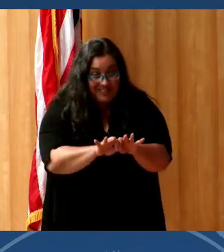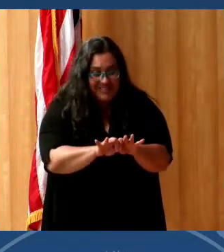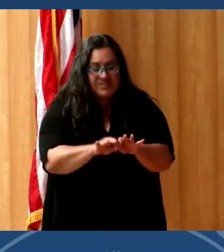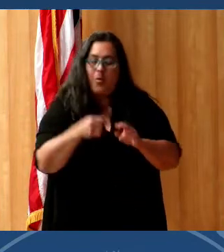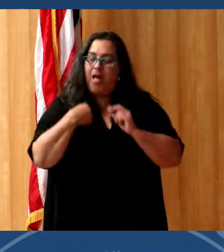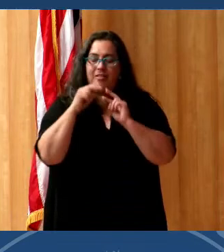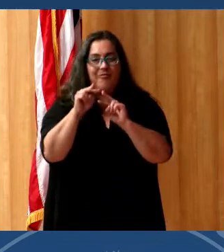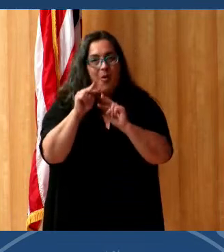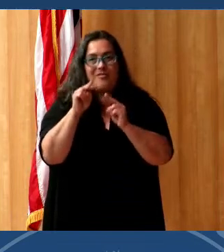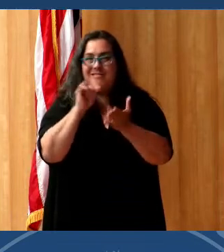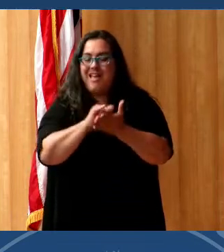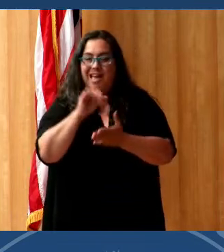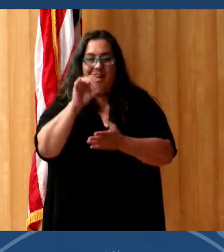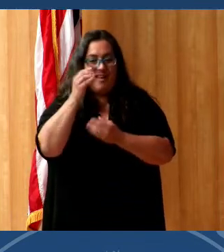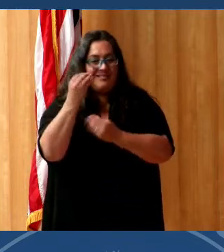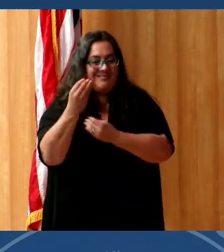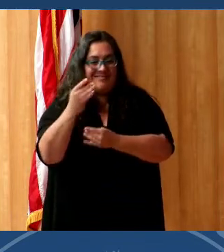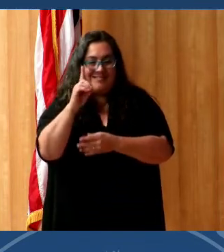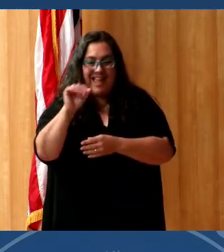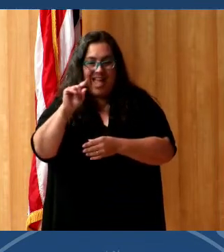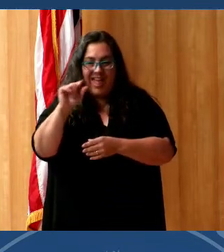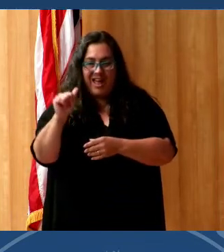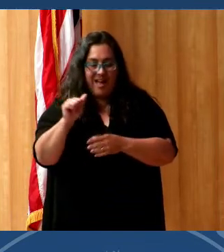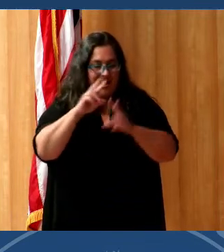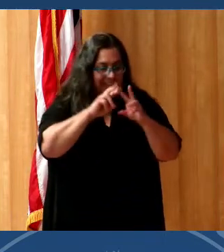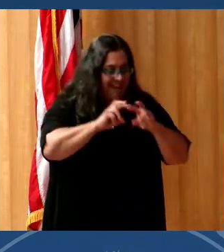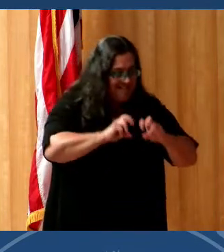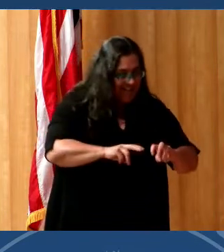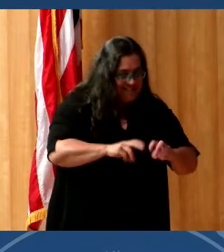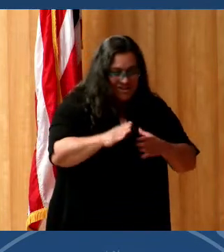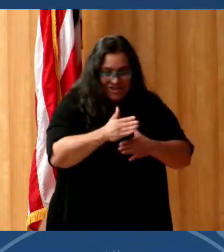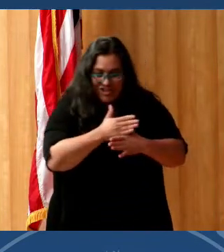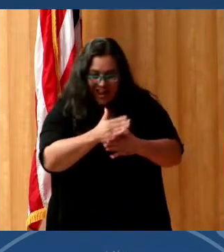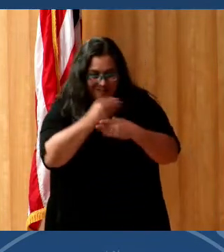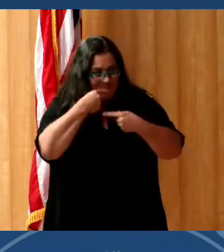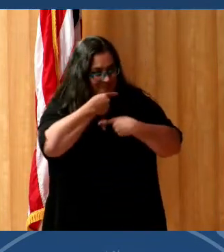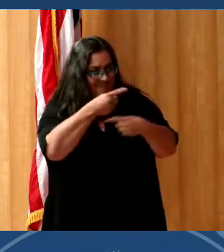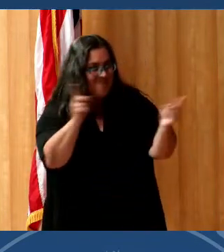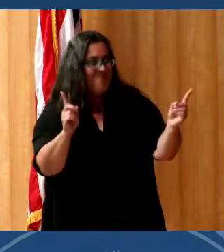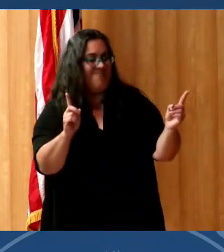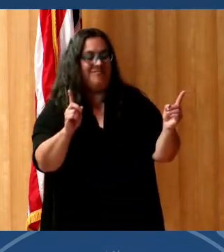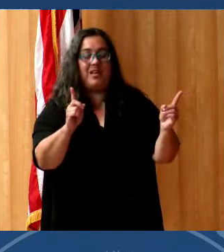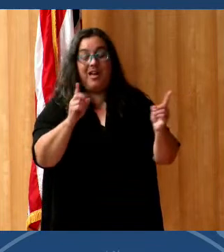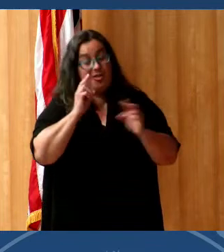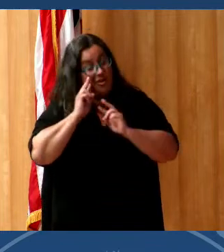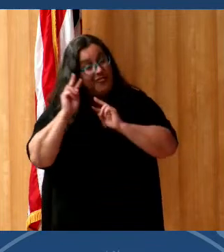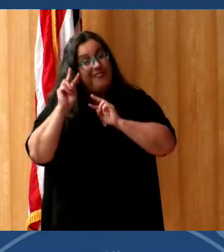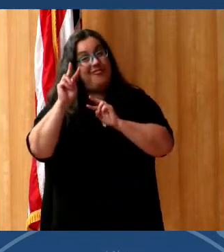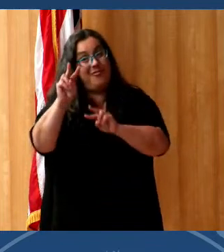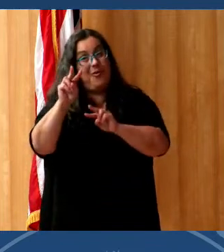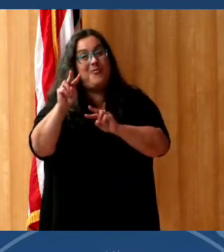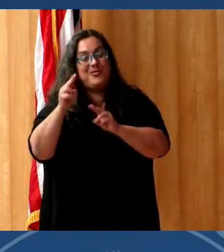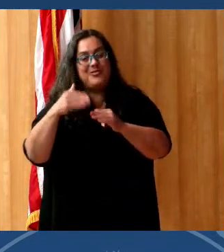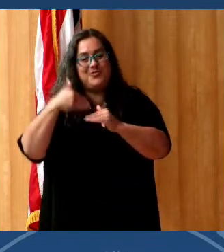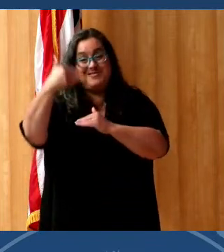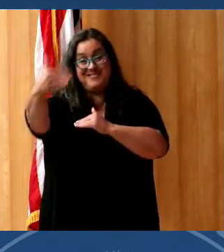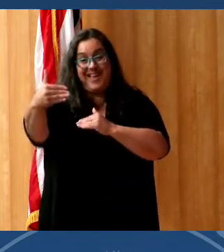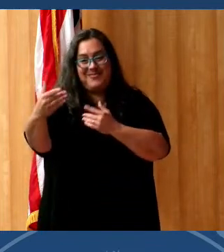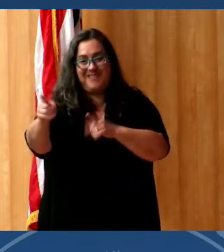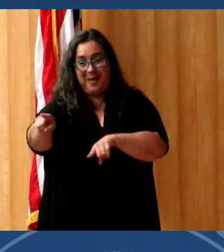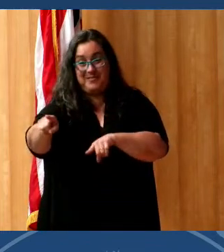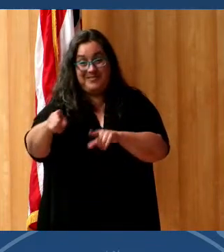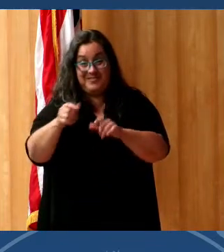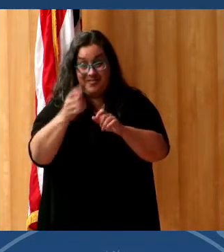to that data coming and us being able to analyze it and share it. I look forward, right, to what's next and what's in store for